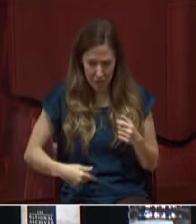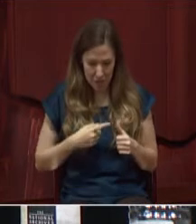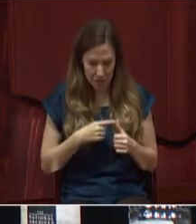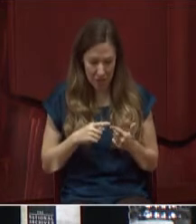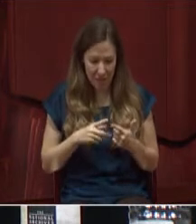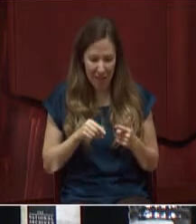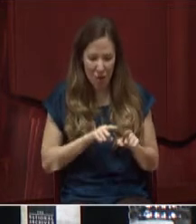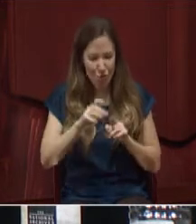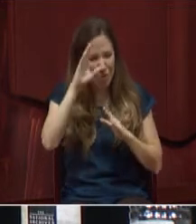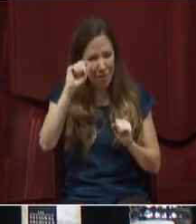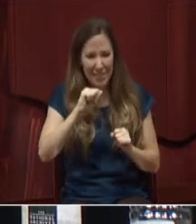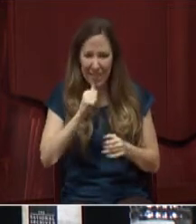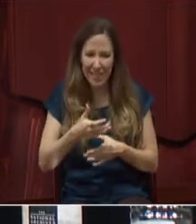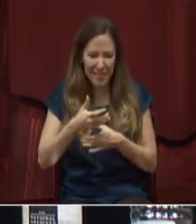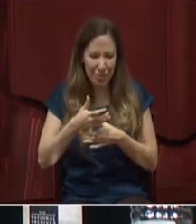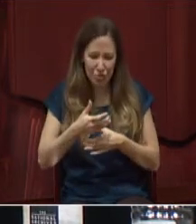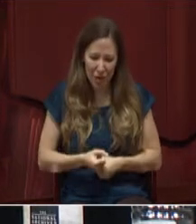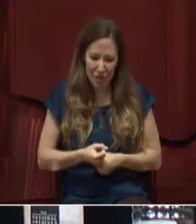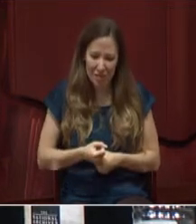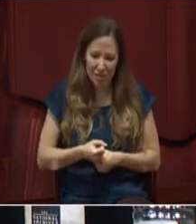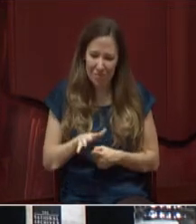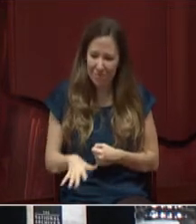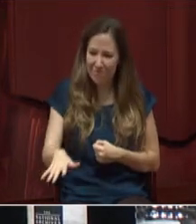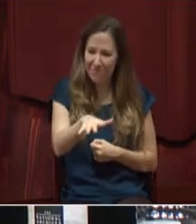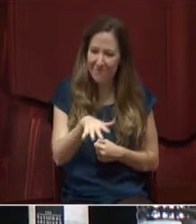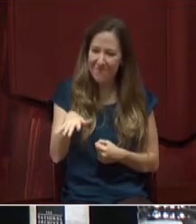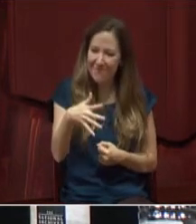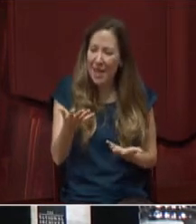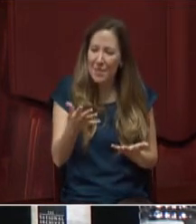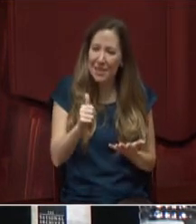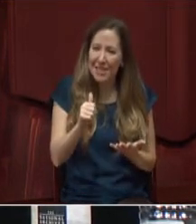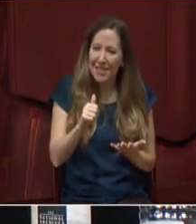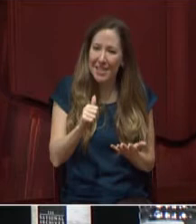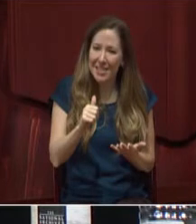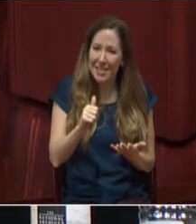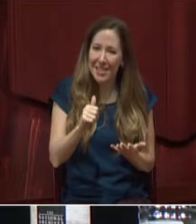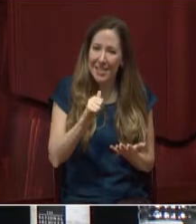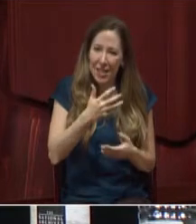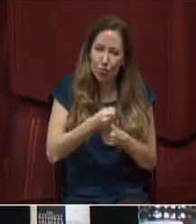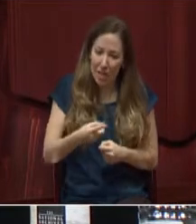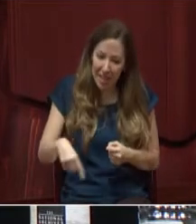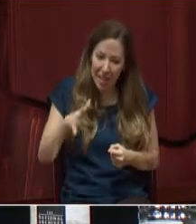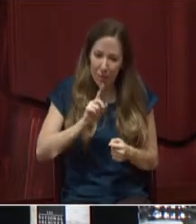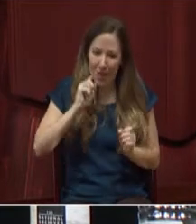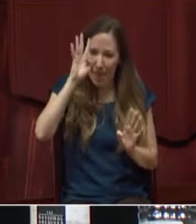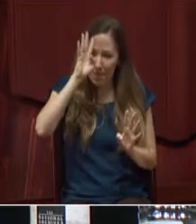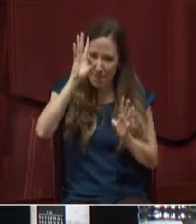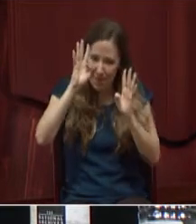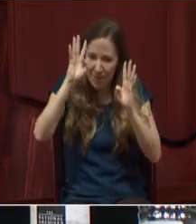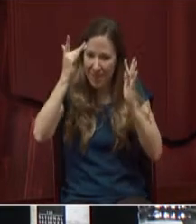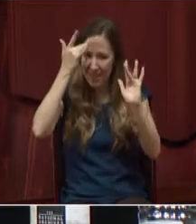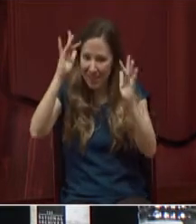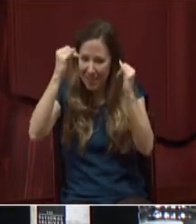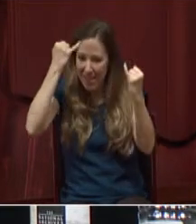not only whether they would be loyal, which was not really fair, but also whether they'd be imaginative and innovative. They're too often the bureaucracies are